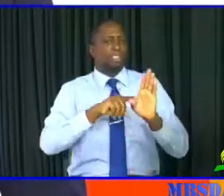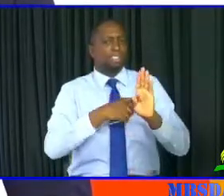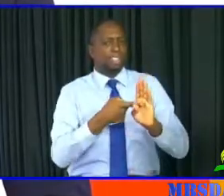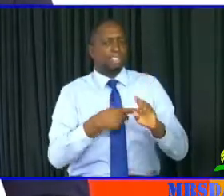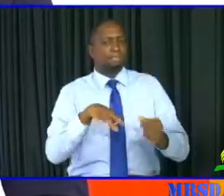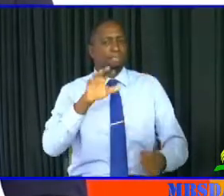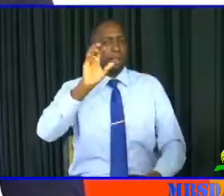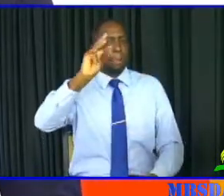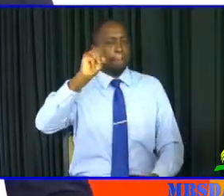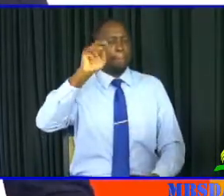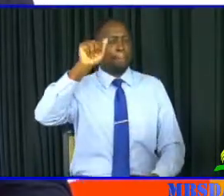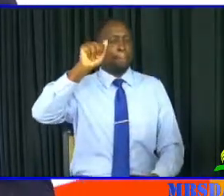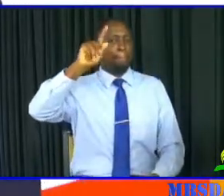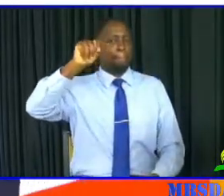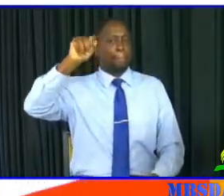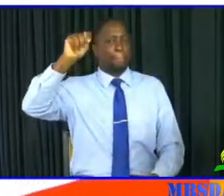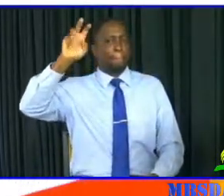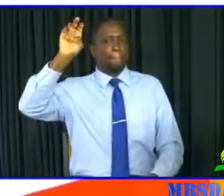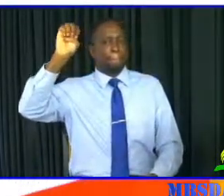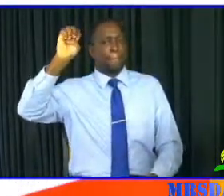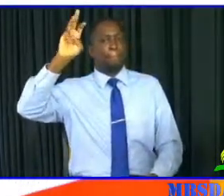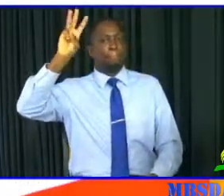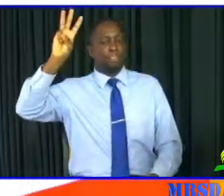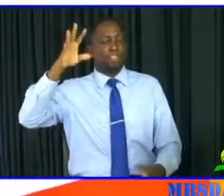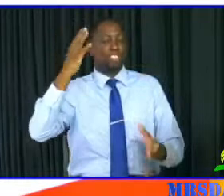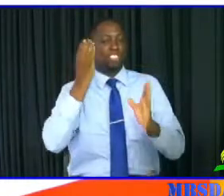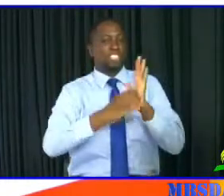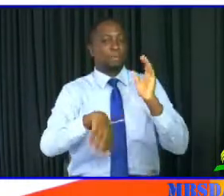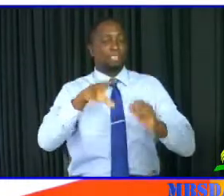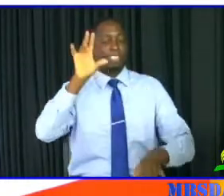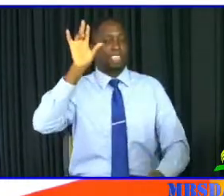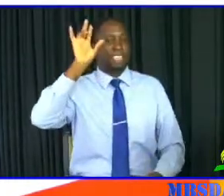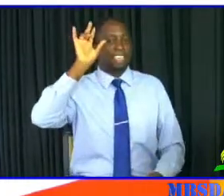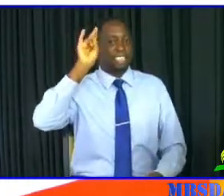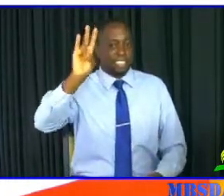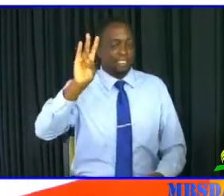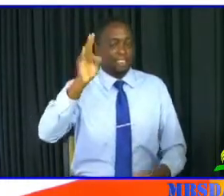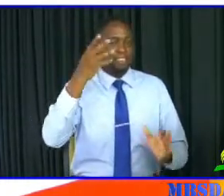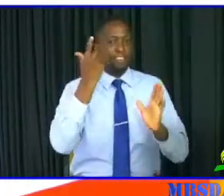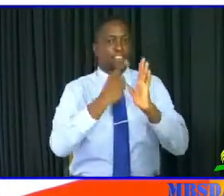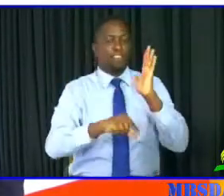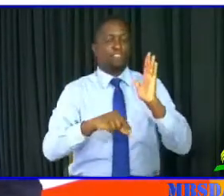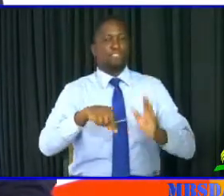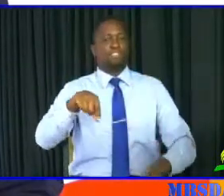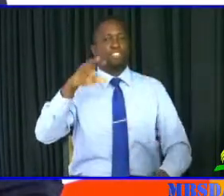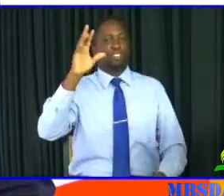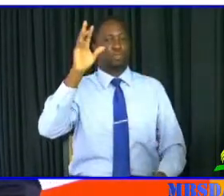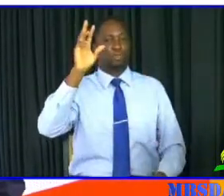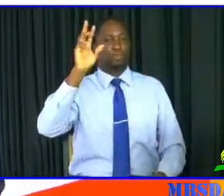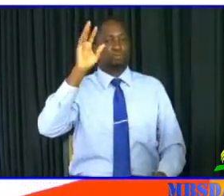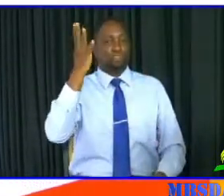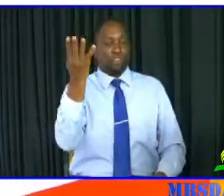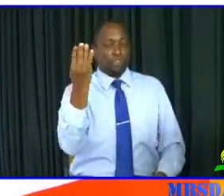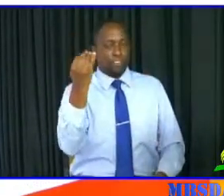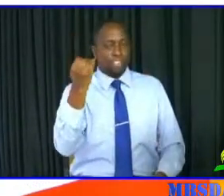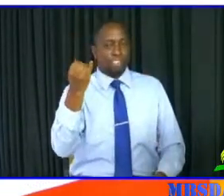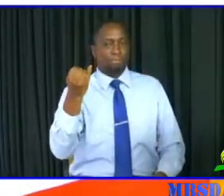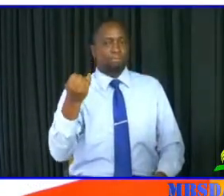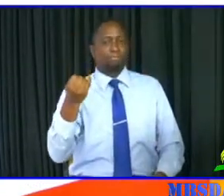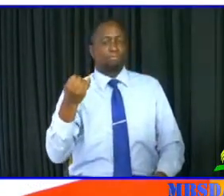verses 13 and 14. And a similar account is shared in St. Luke 13, verses 23